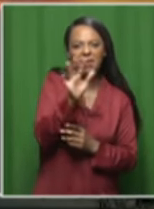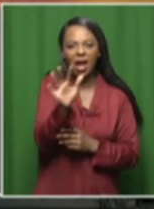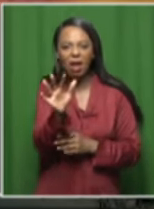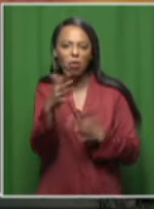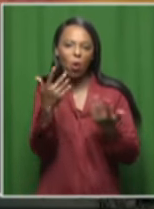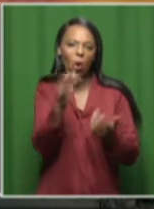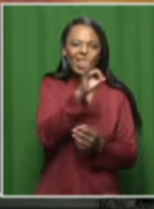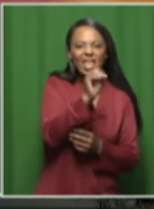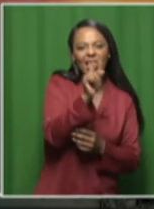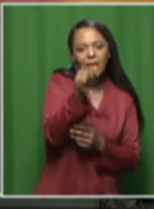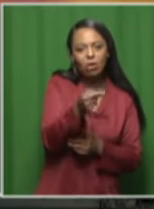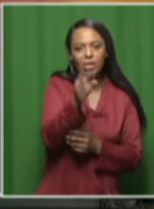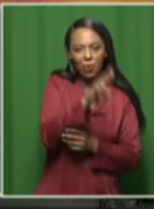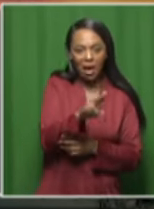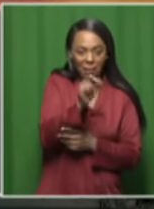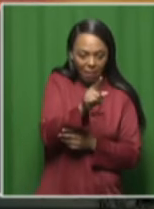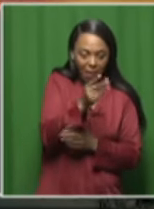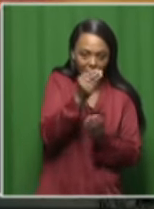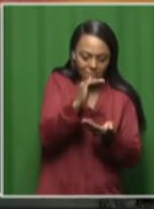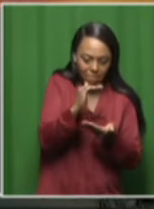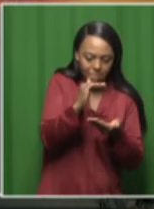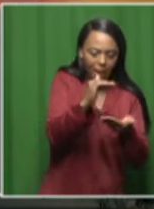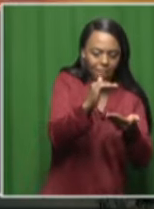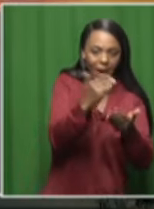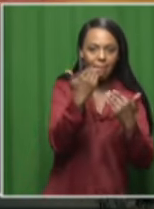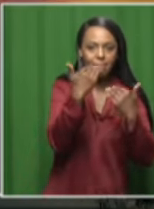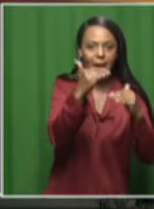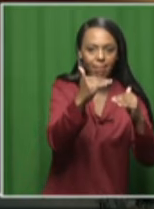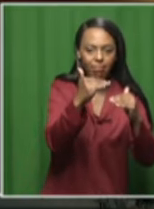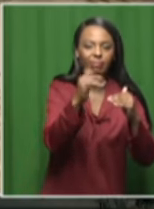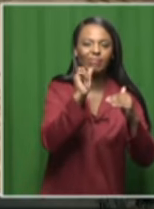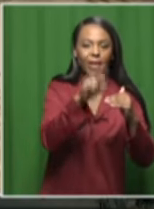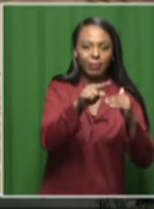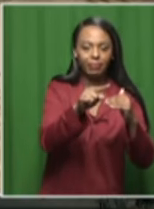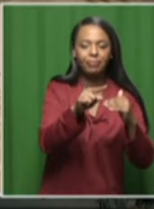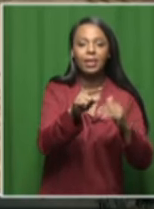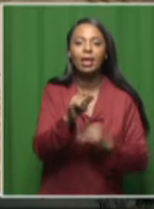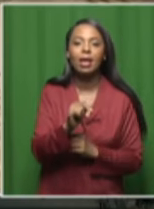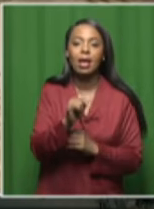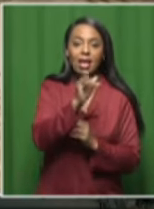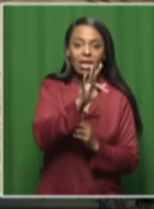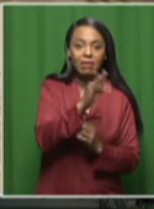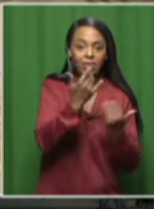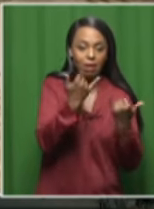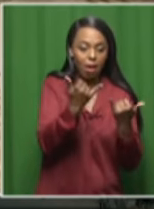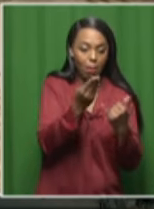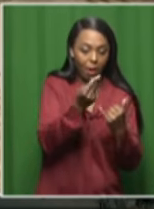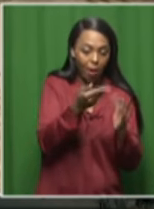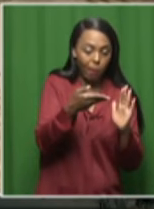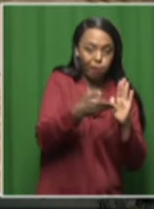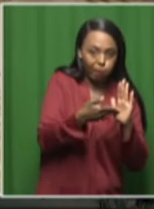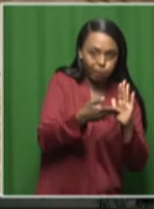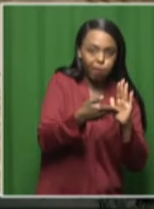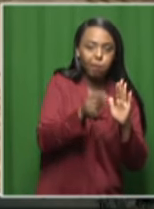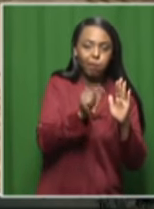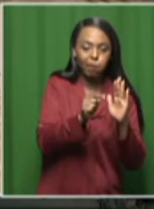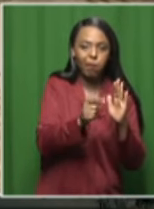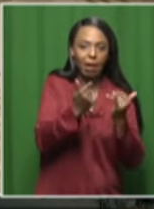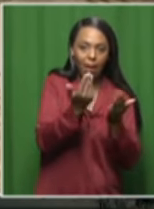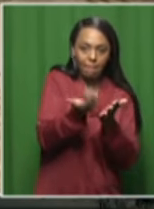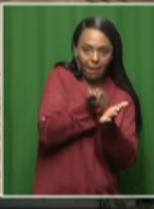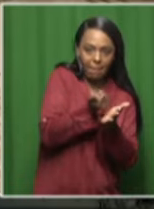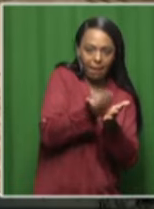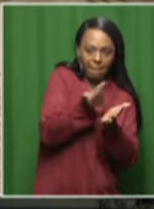30,000 rand. So that will be the maximum amount that gets seeded. Once it's been seeded and once you have money in that accessible